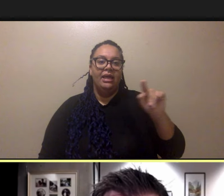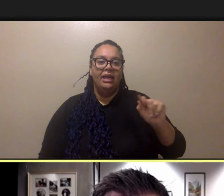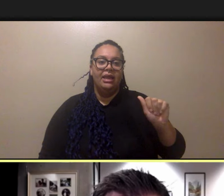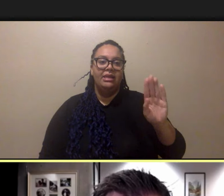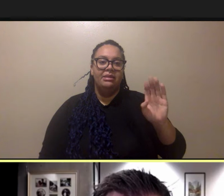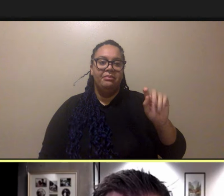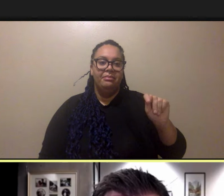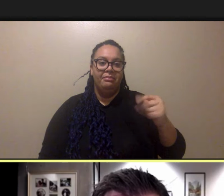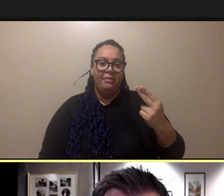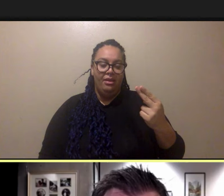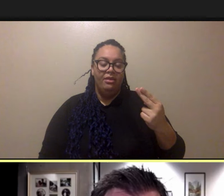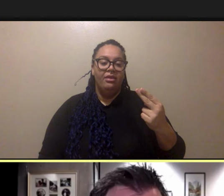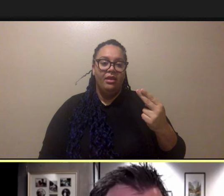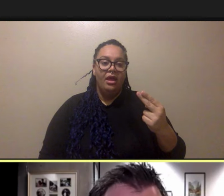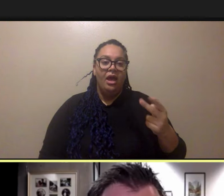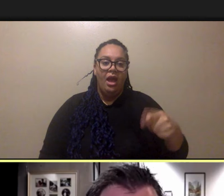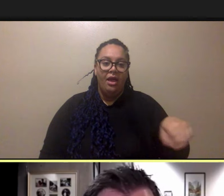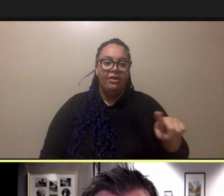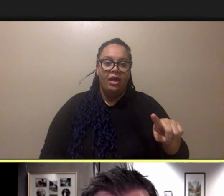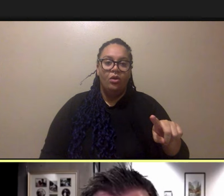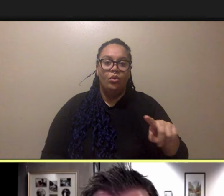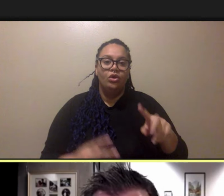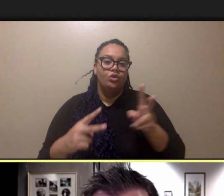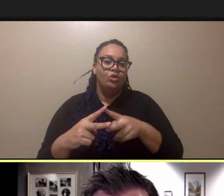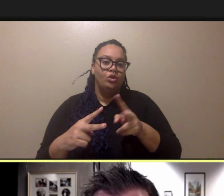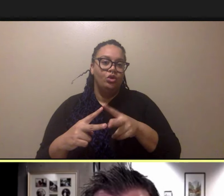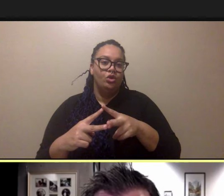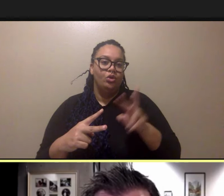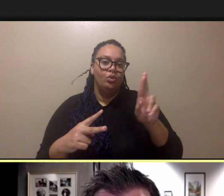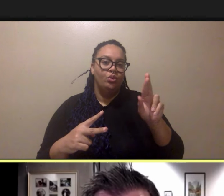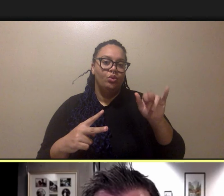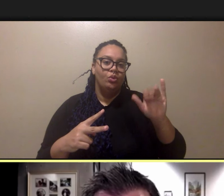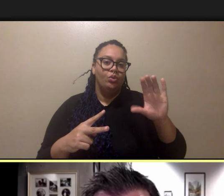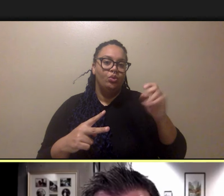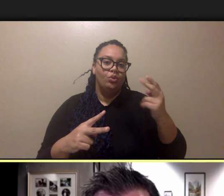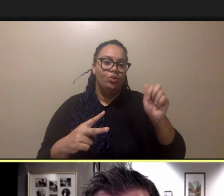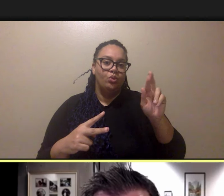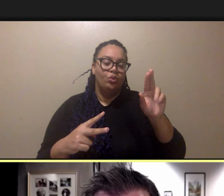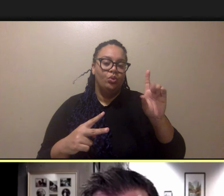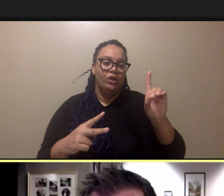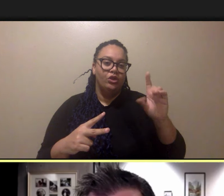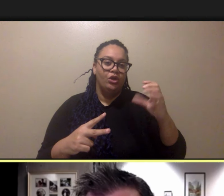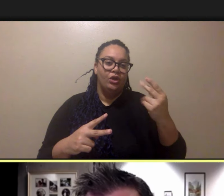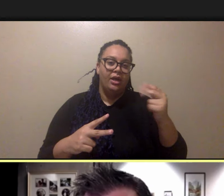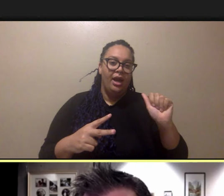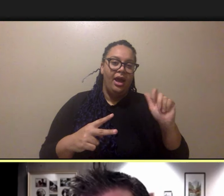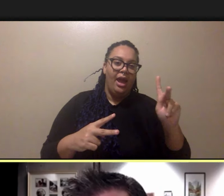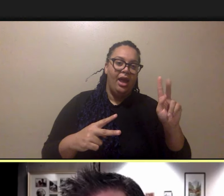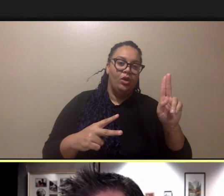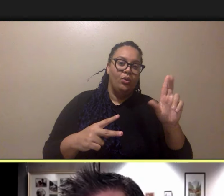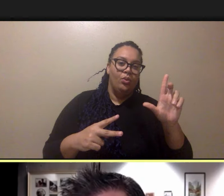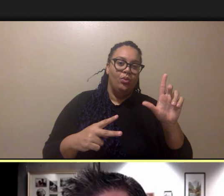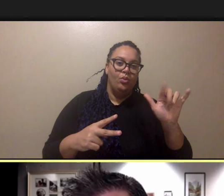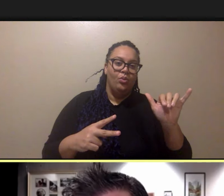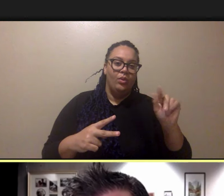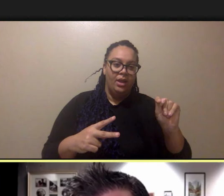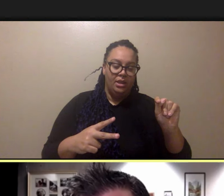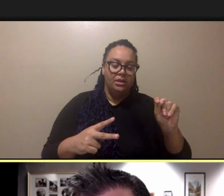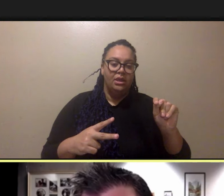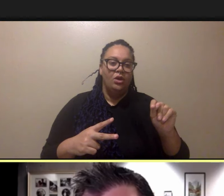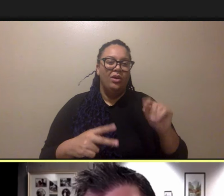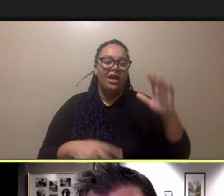Richard Hakluyt. There were actually two Richard Hakluyts. They were cousins with the same name.